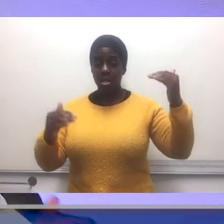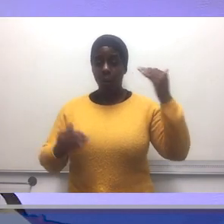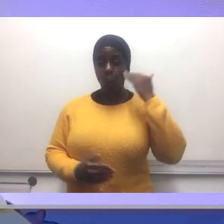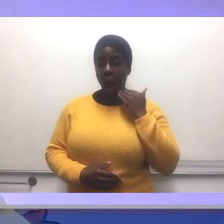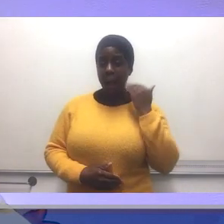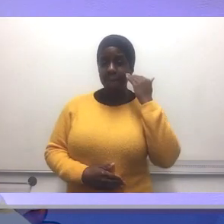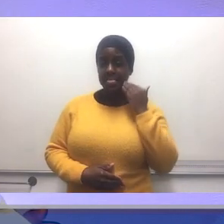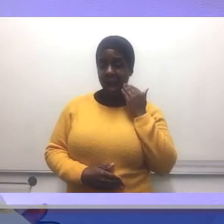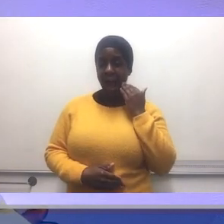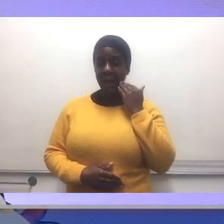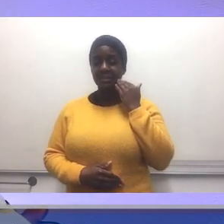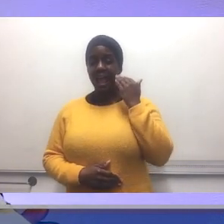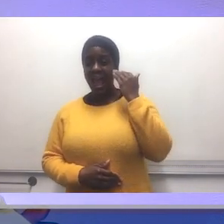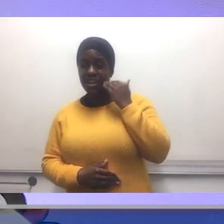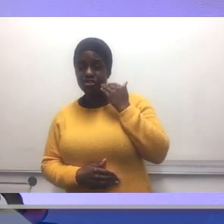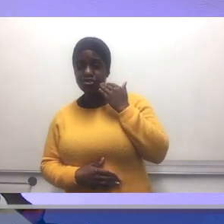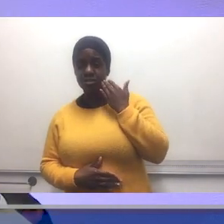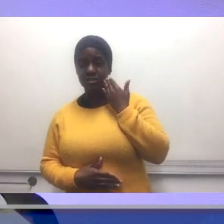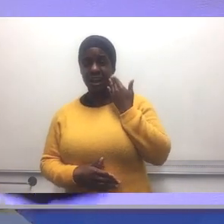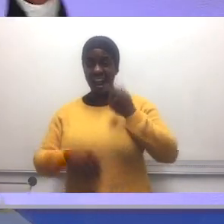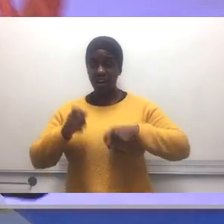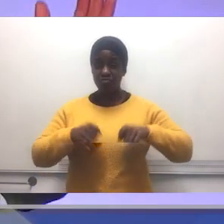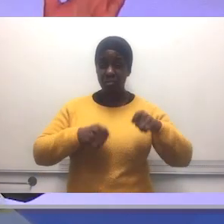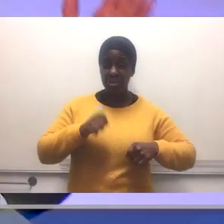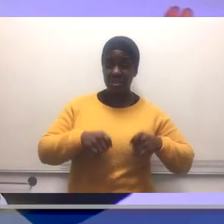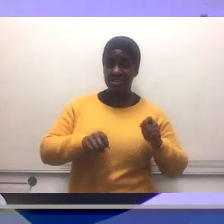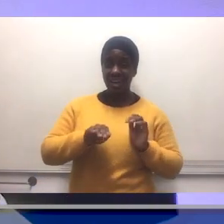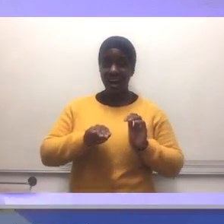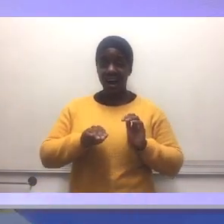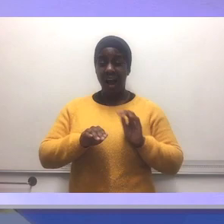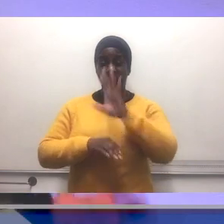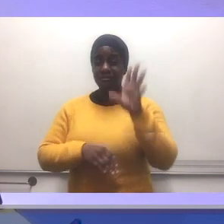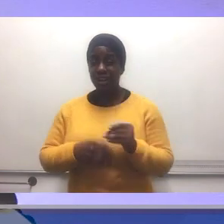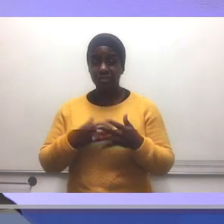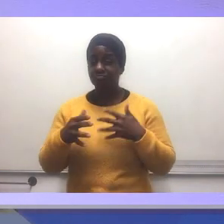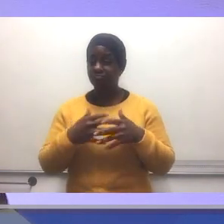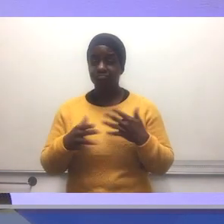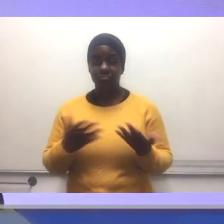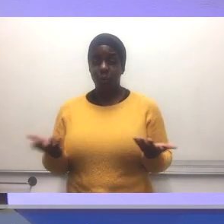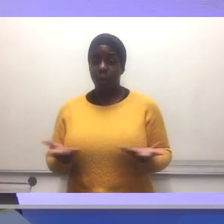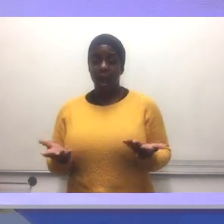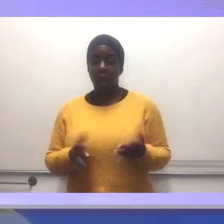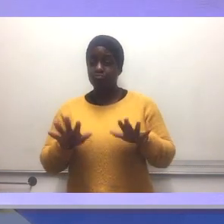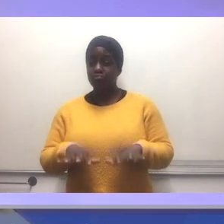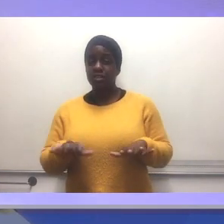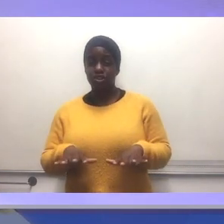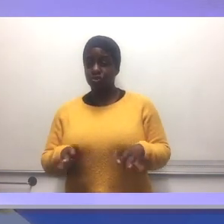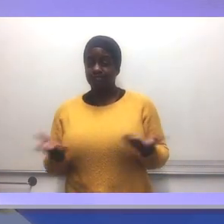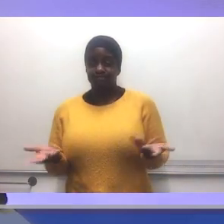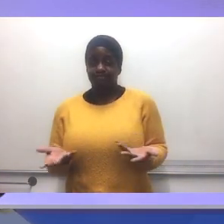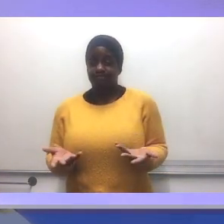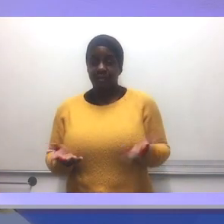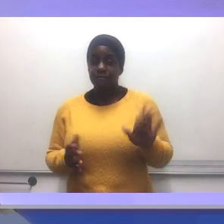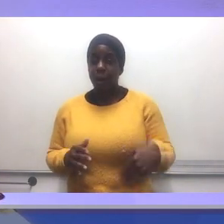black, Asian, Caribbean, Africans, it doesn't matter who you are tonight, British, whoever you are